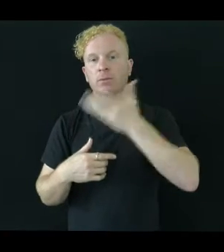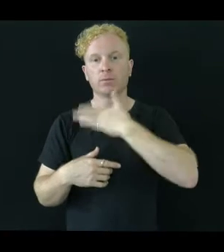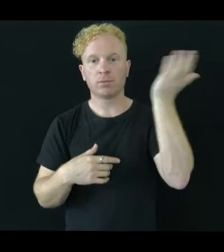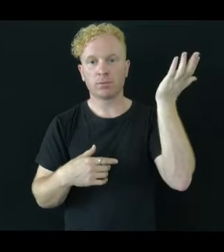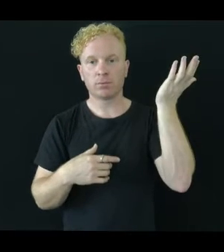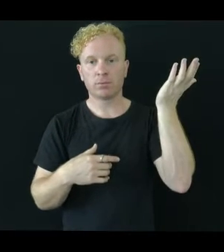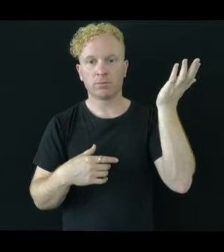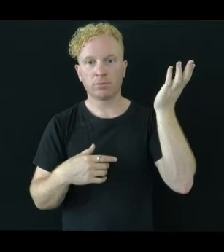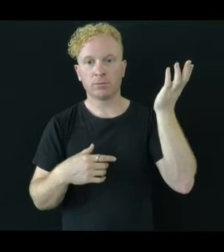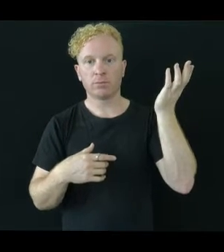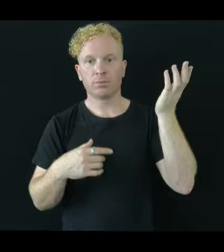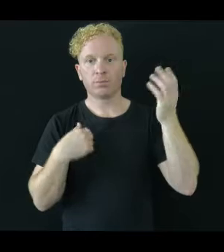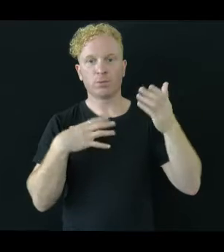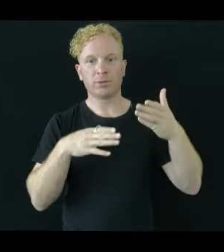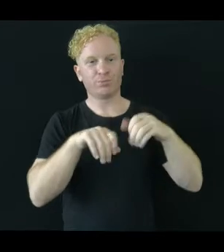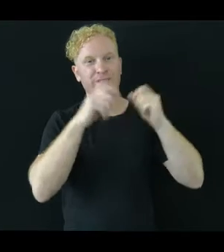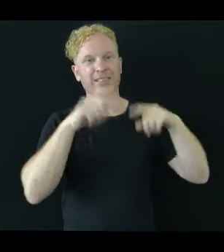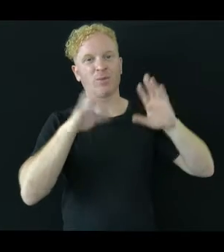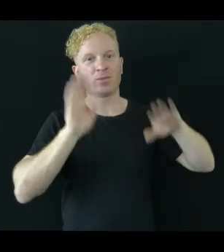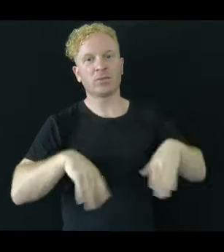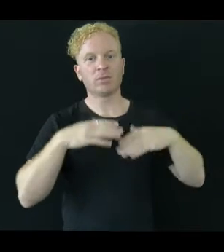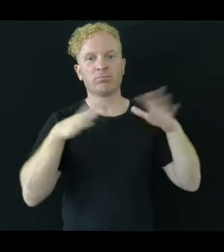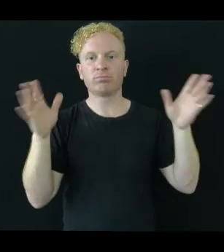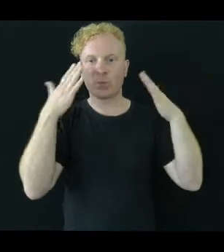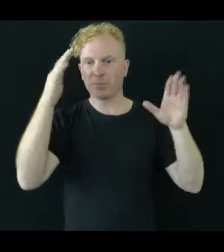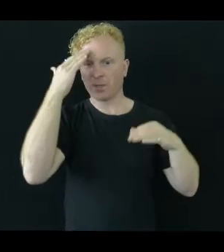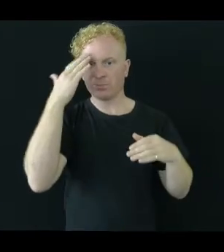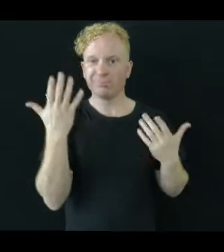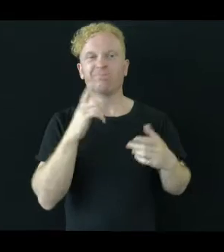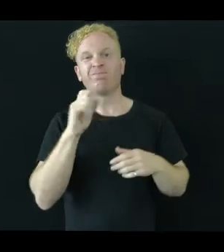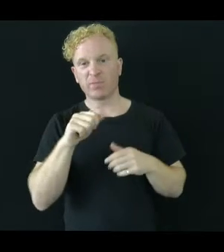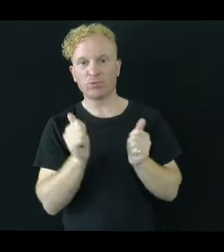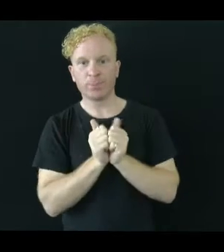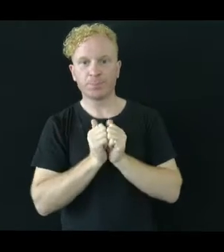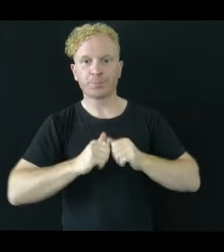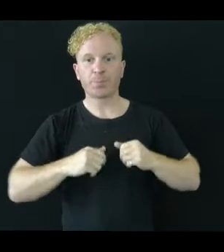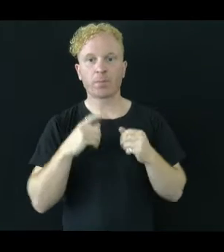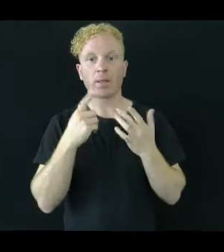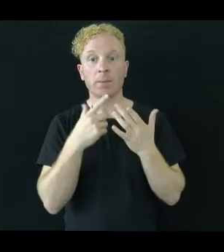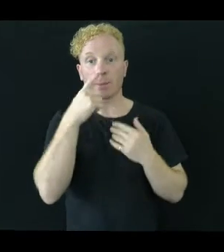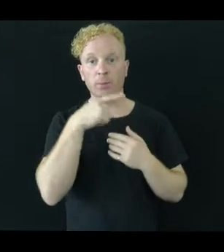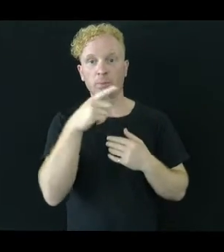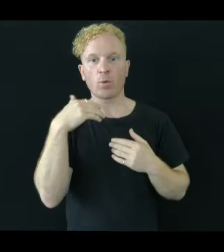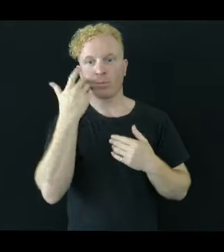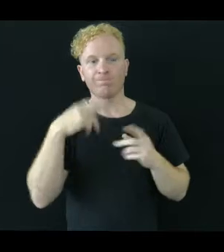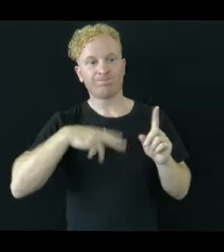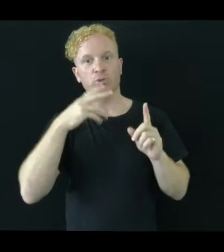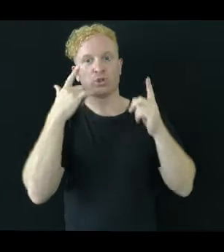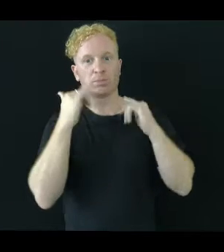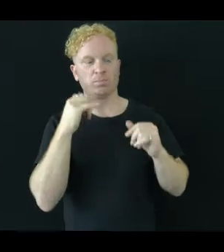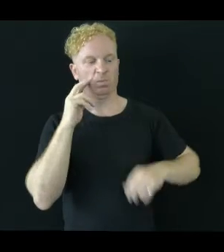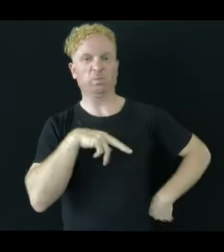in our daily lives. Breaking that down would be good. I think so. Another way that young people often bring